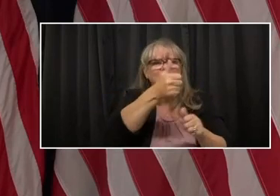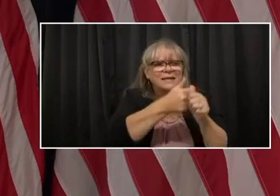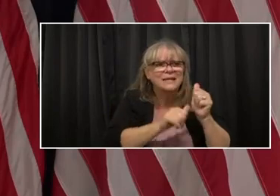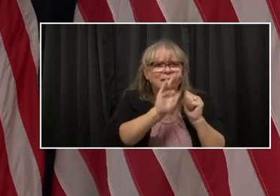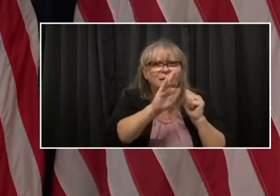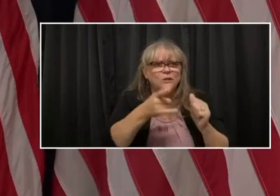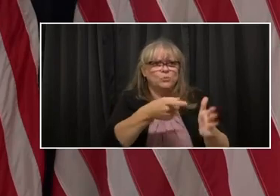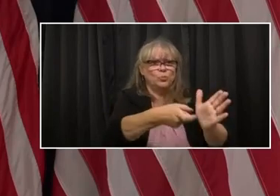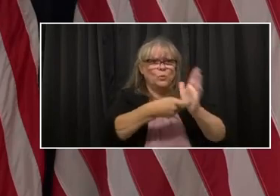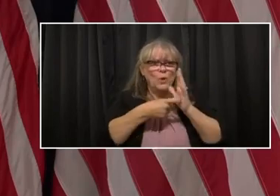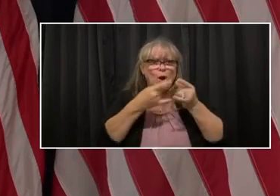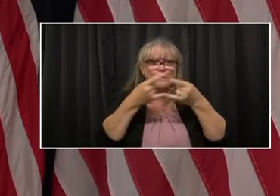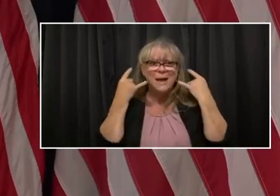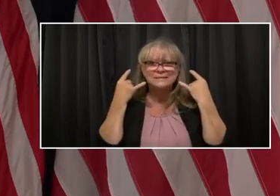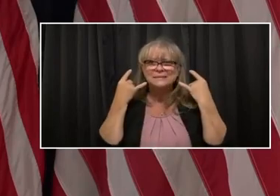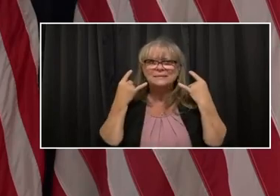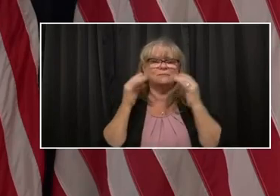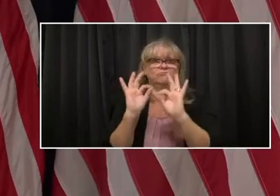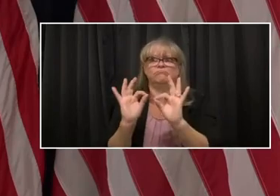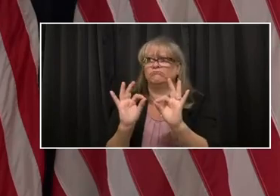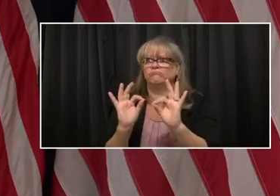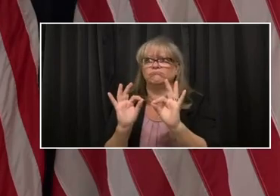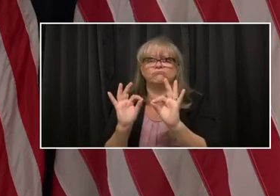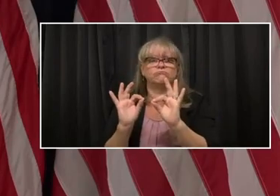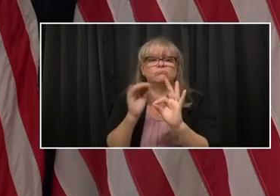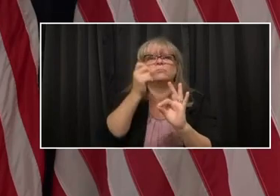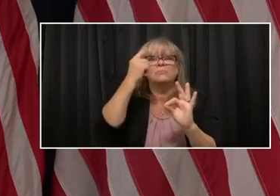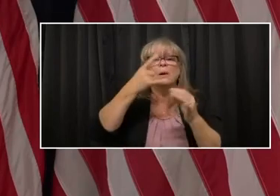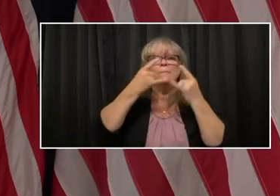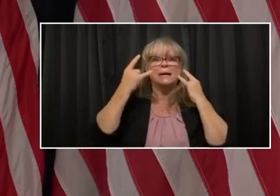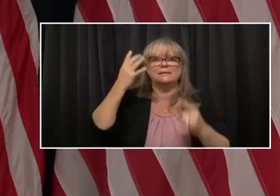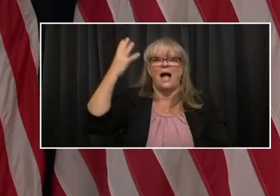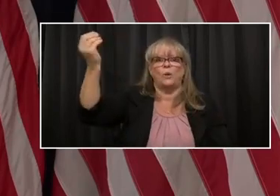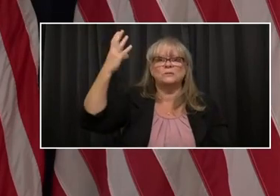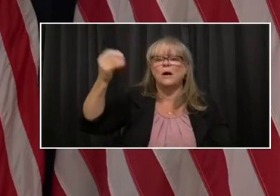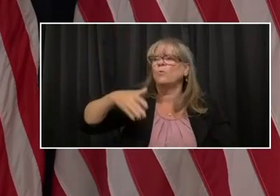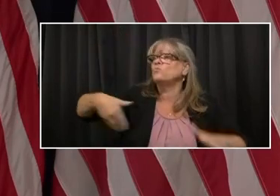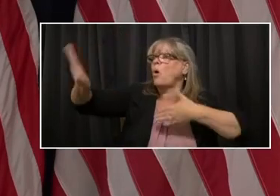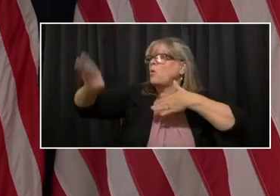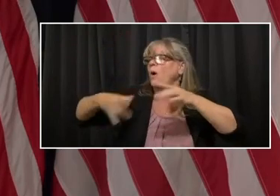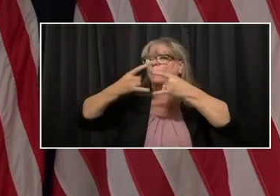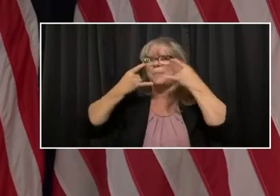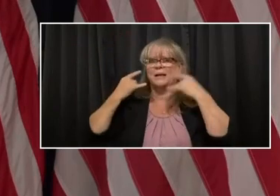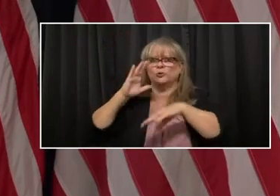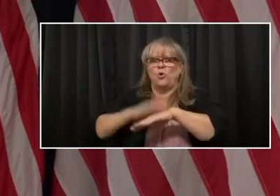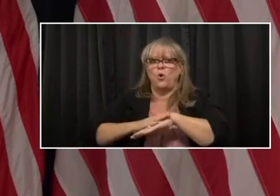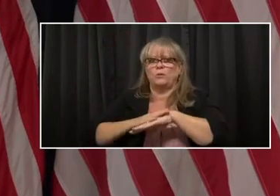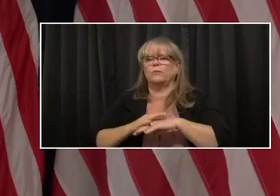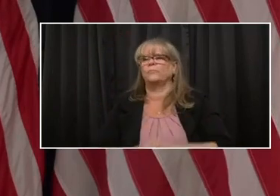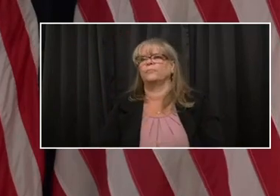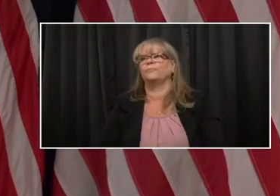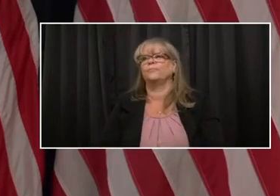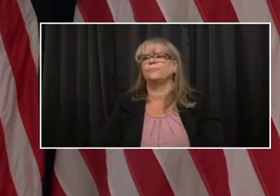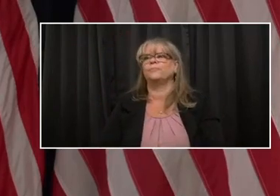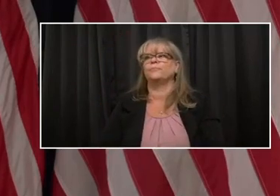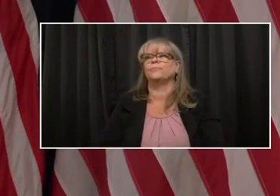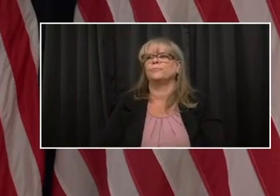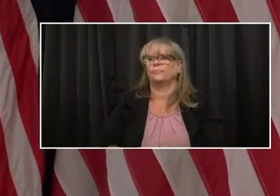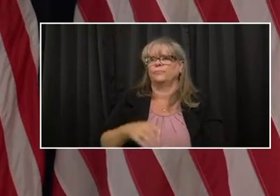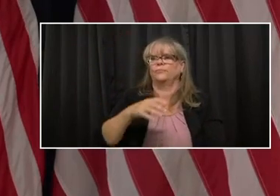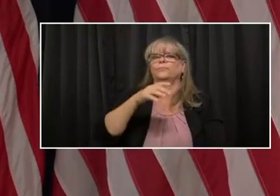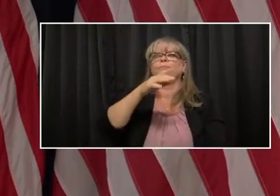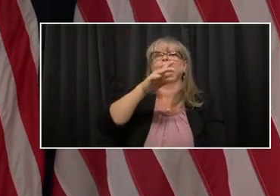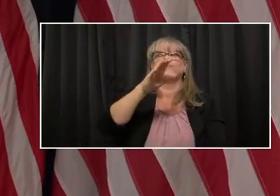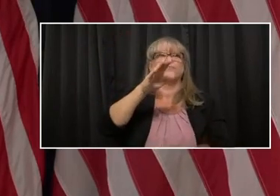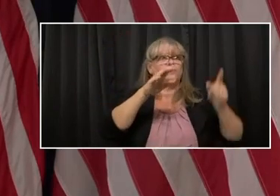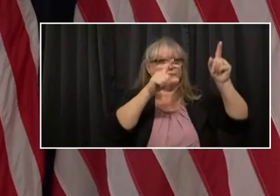downtown. Statewide, of course, we're focused on indoors in proximity to others. So, our focus in all of